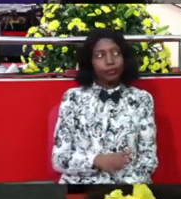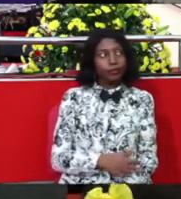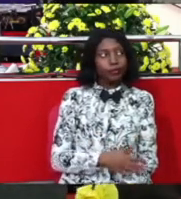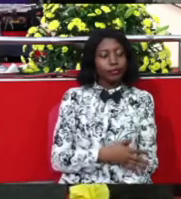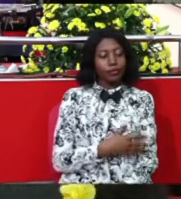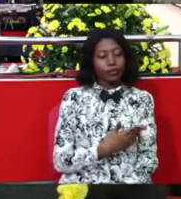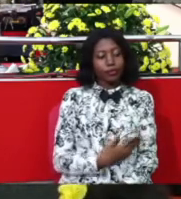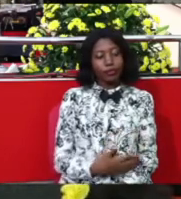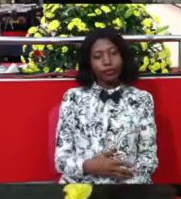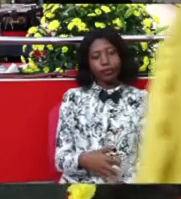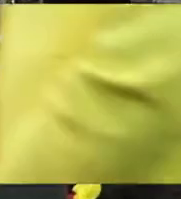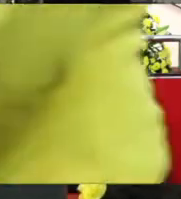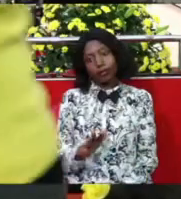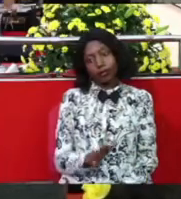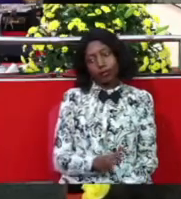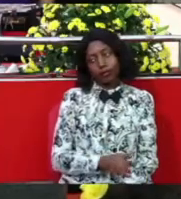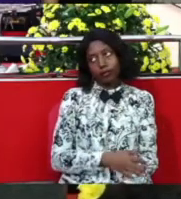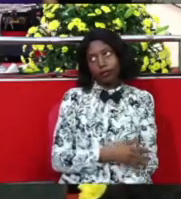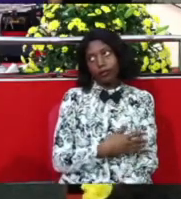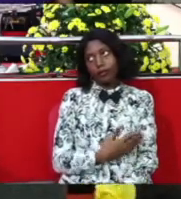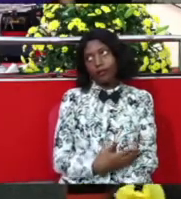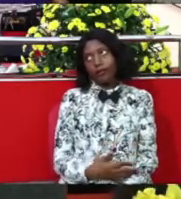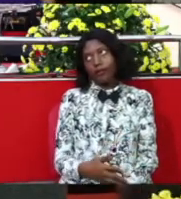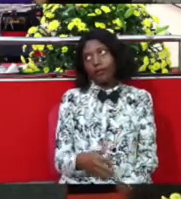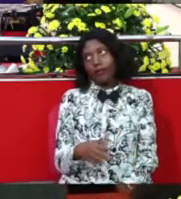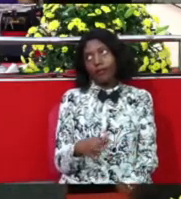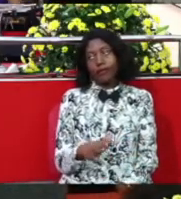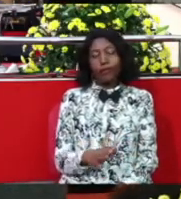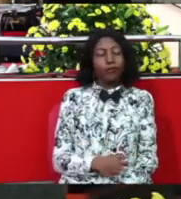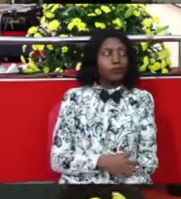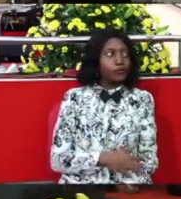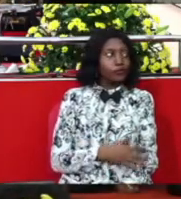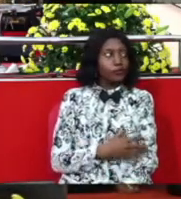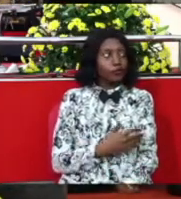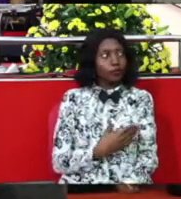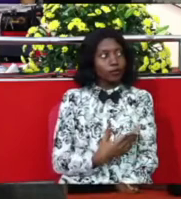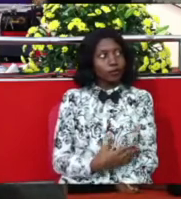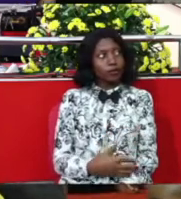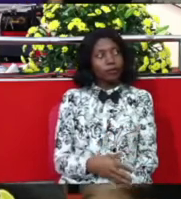soul longs after you.